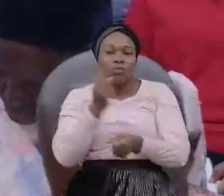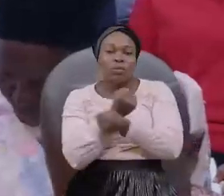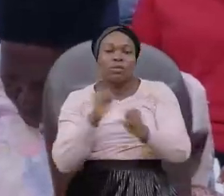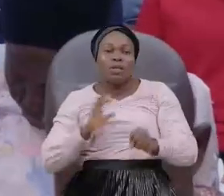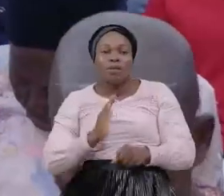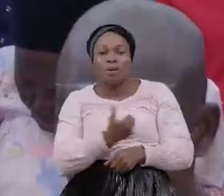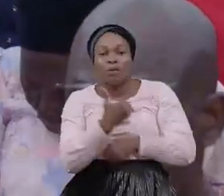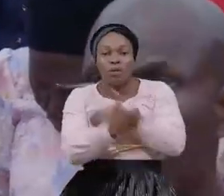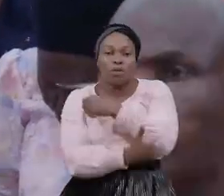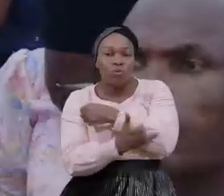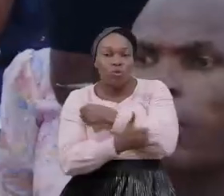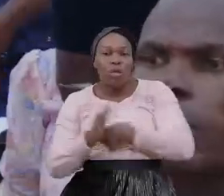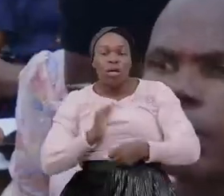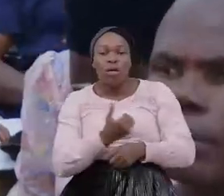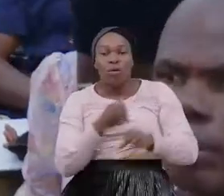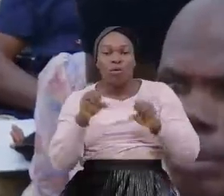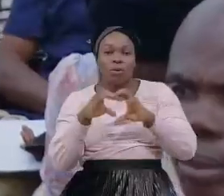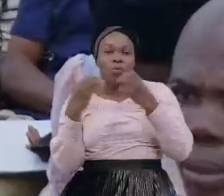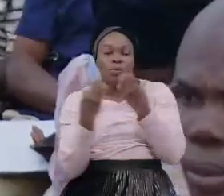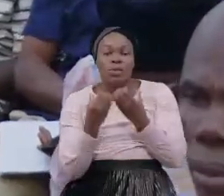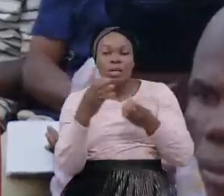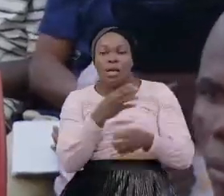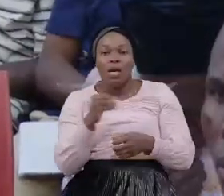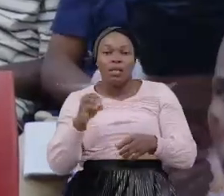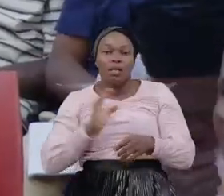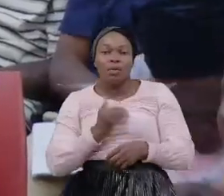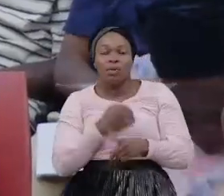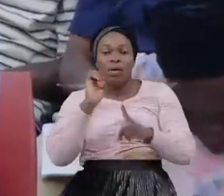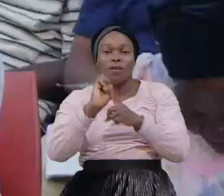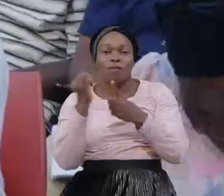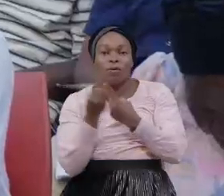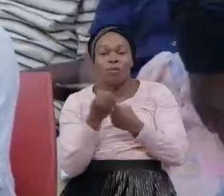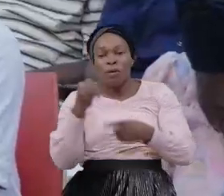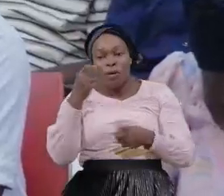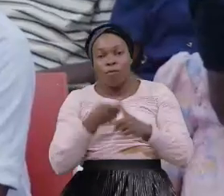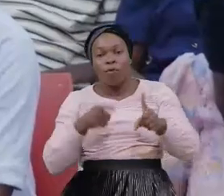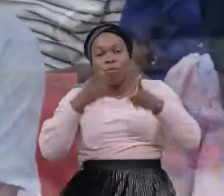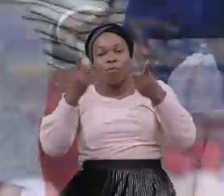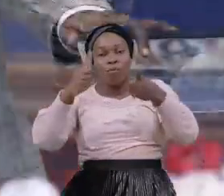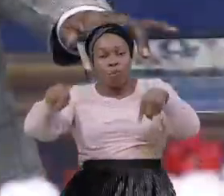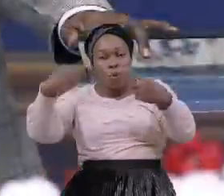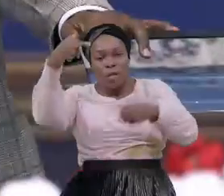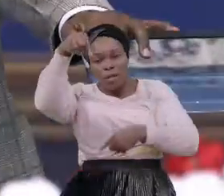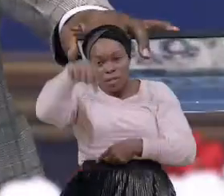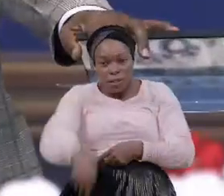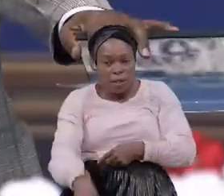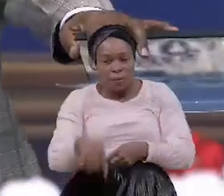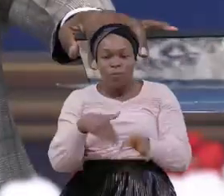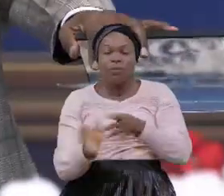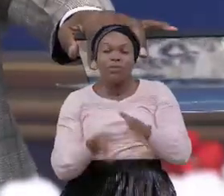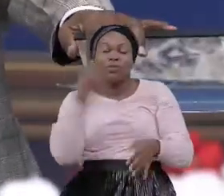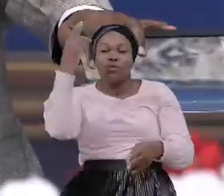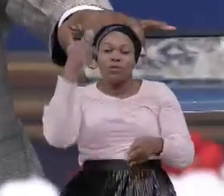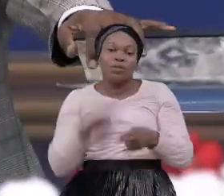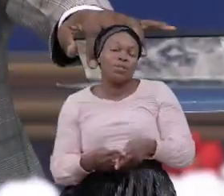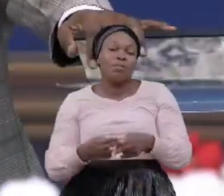community, that will save our environment from going down the drain. In our lifetime, we will see